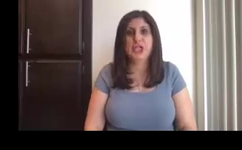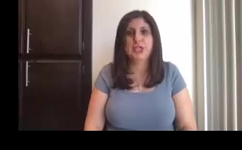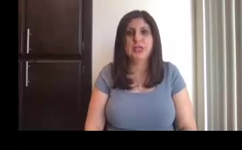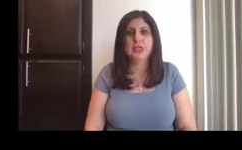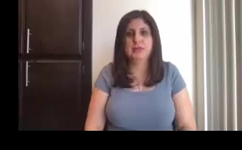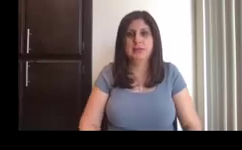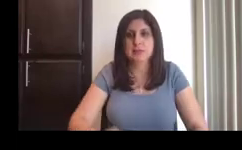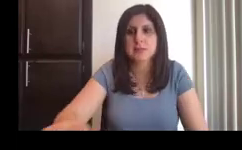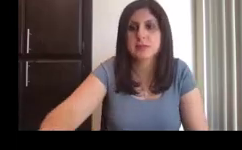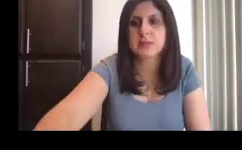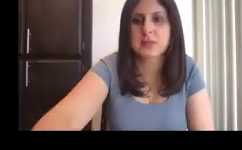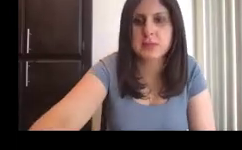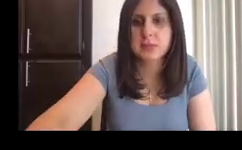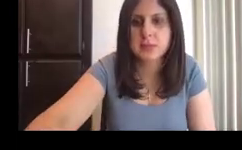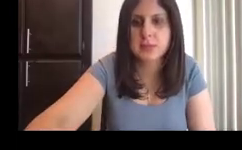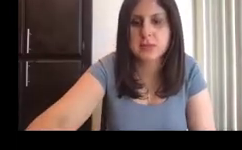Near.